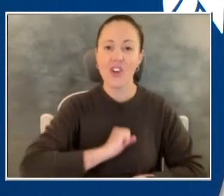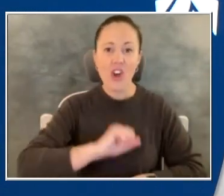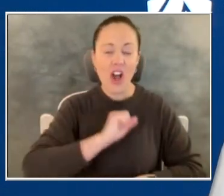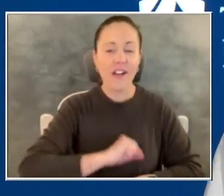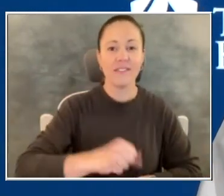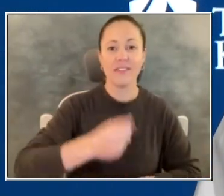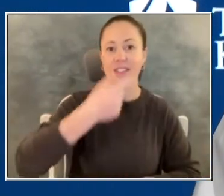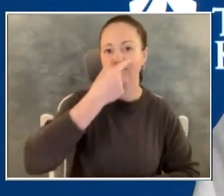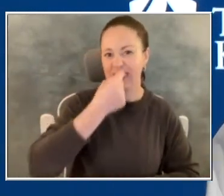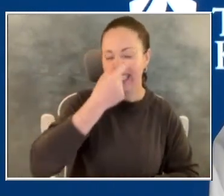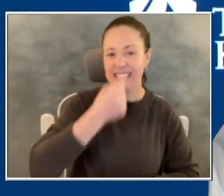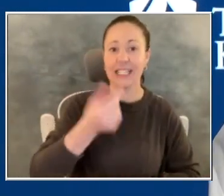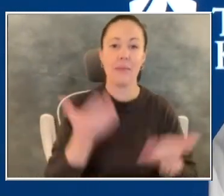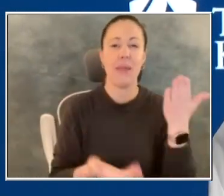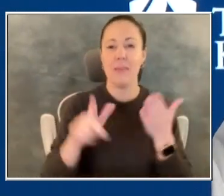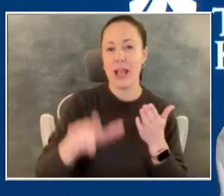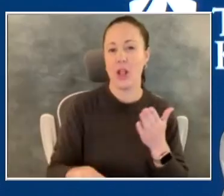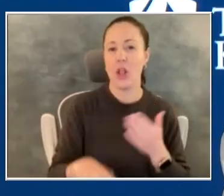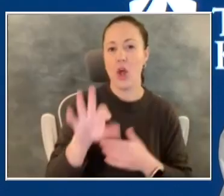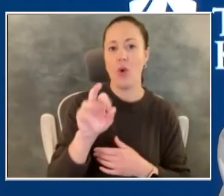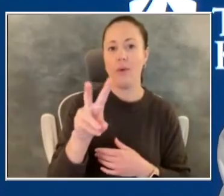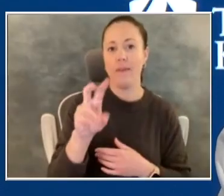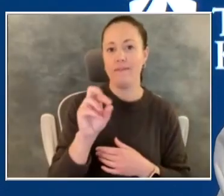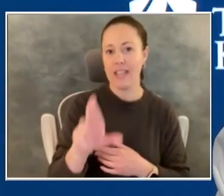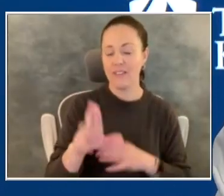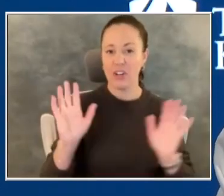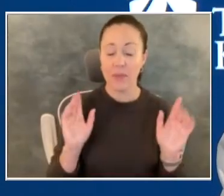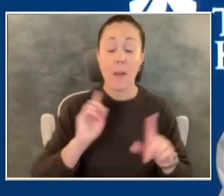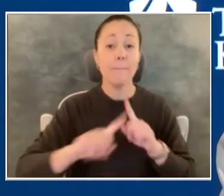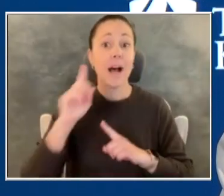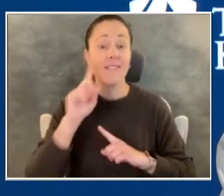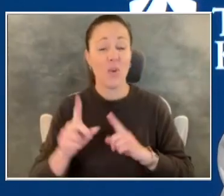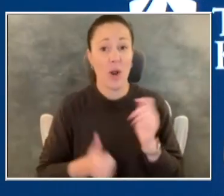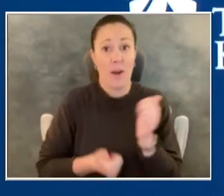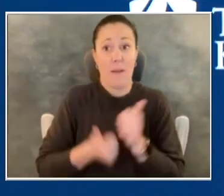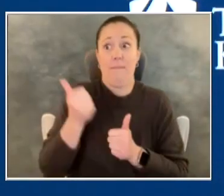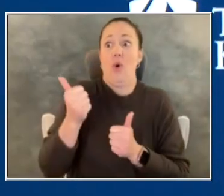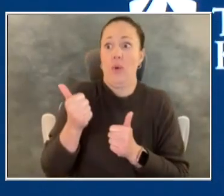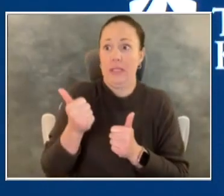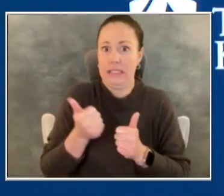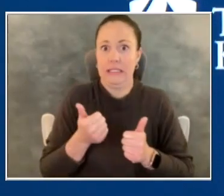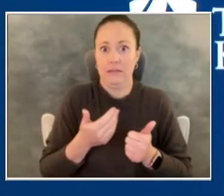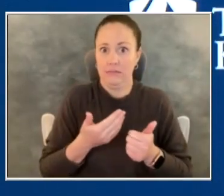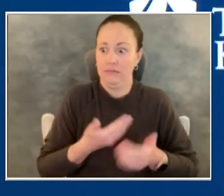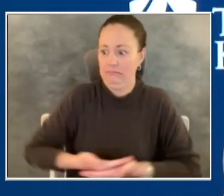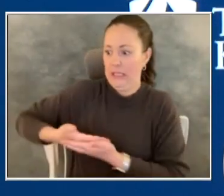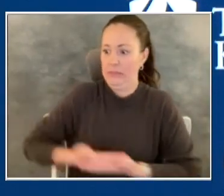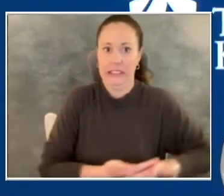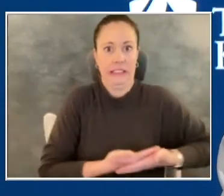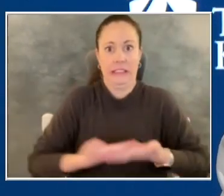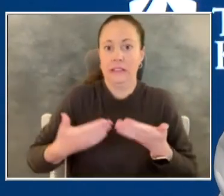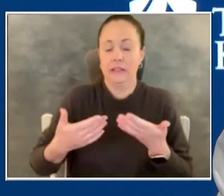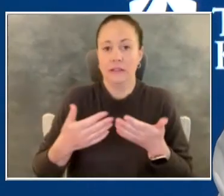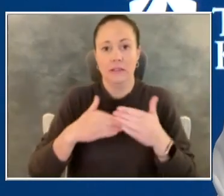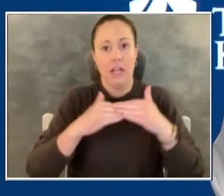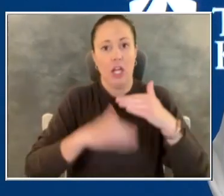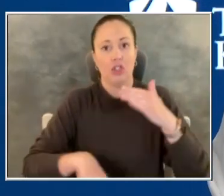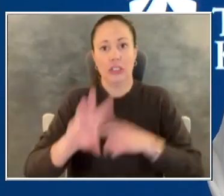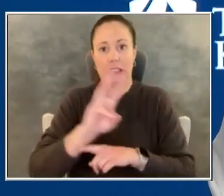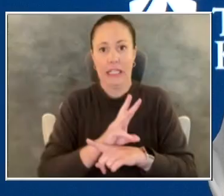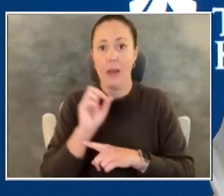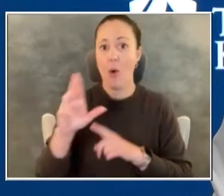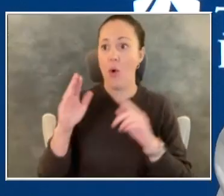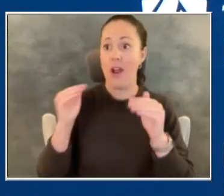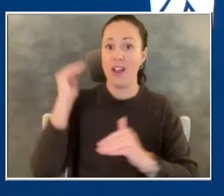low-grade fever. However, for our most vulnerable patients, infants under 6 months and adults over 65 years